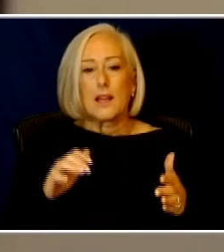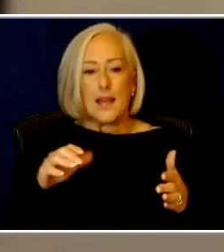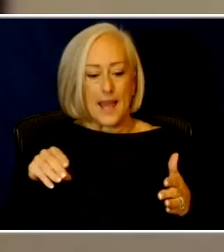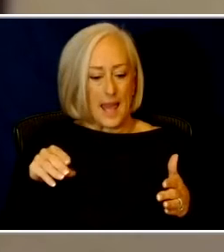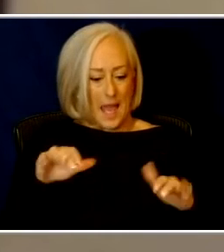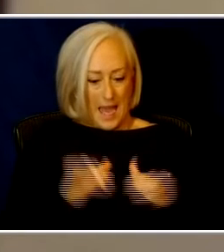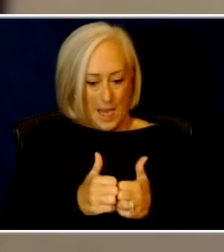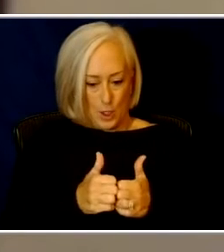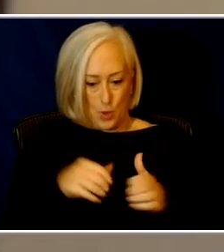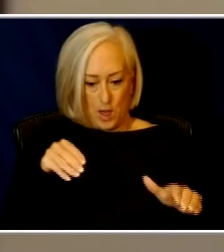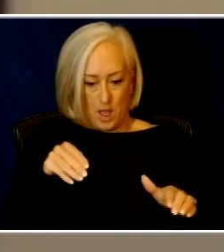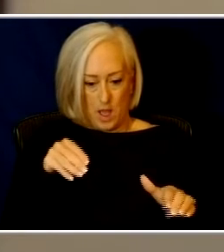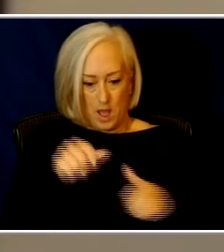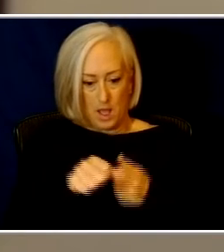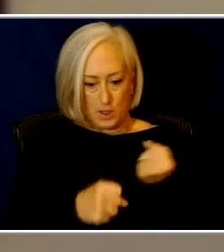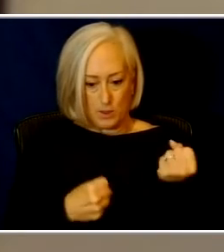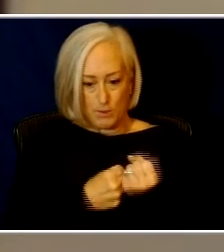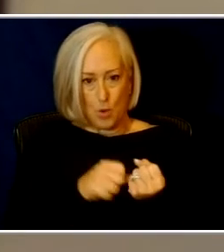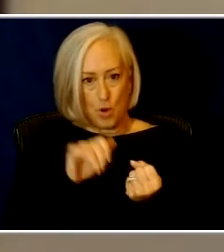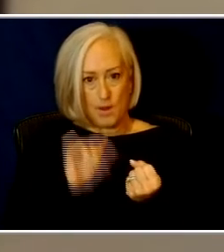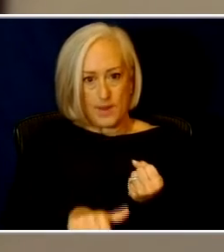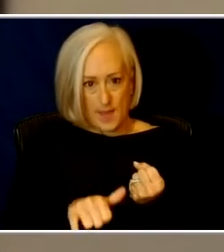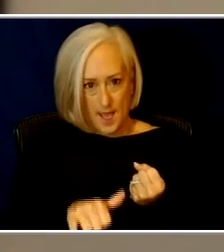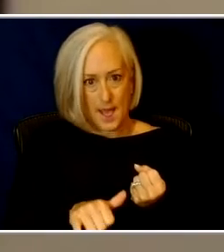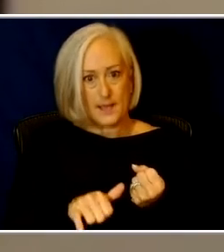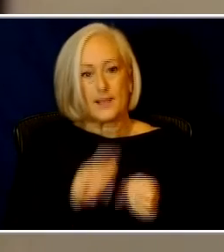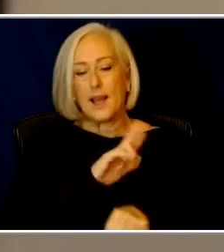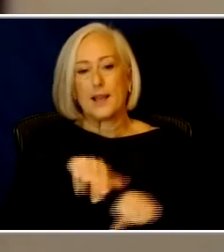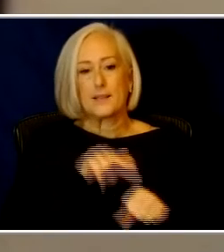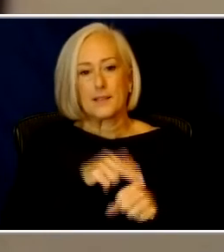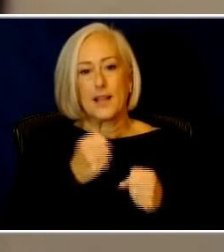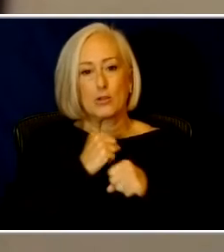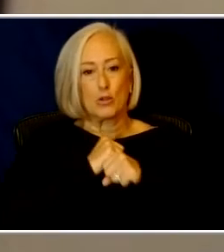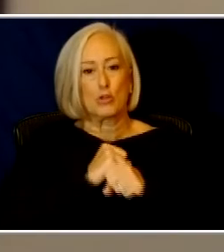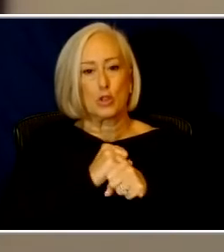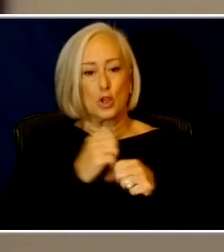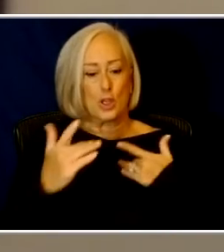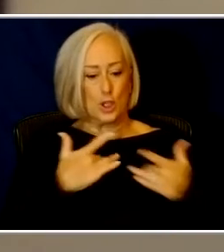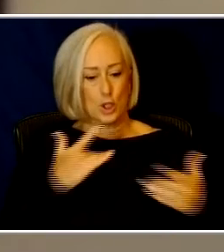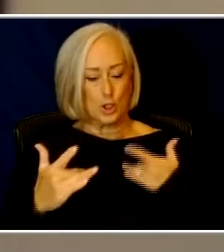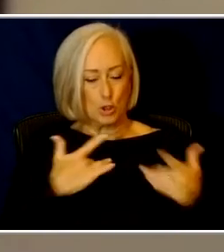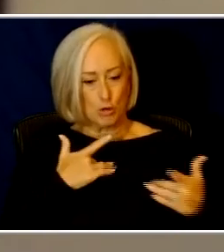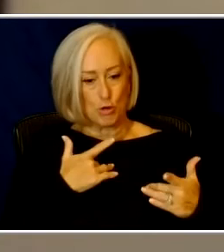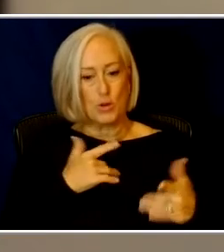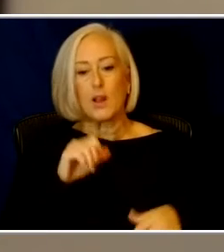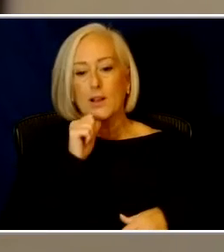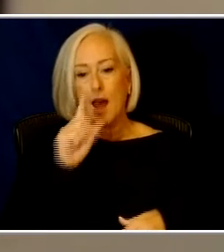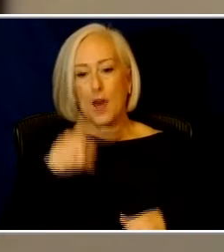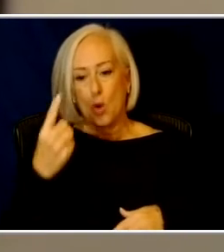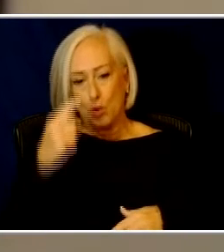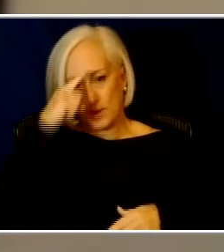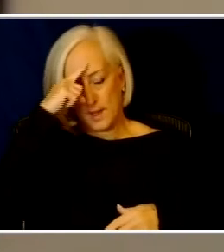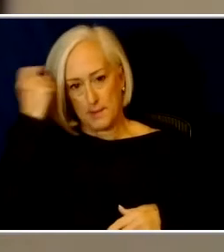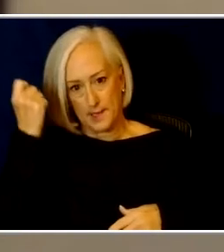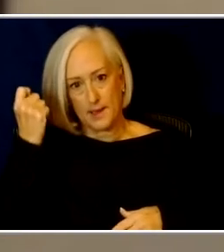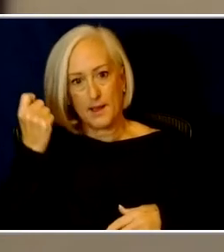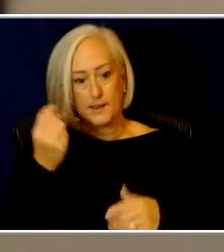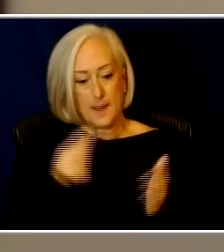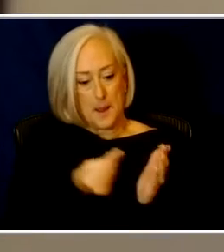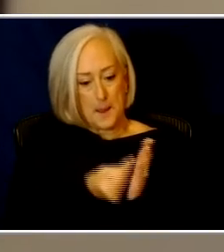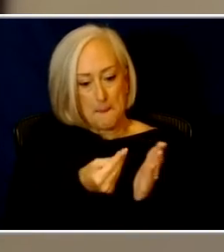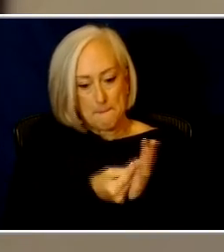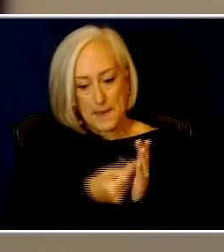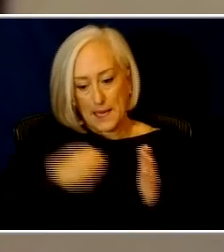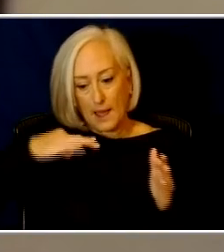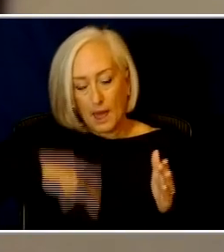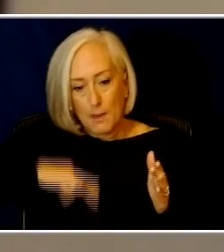a very basic level as a national security concern, not just because there's some profit behind it or people are